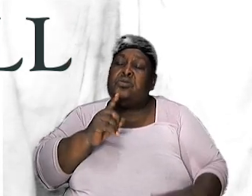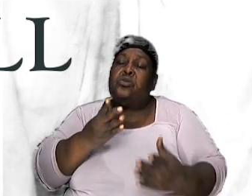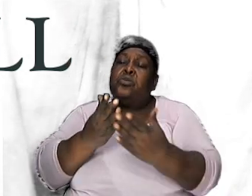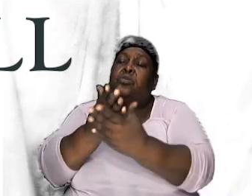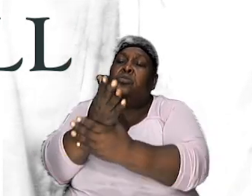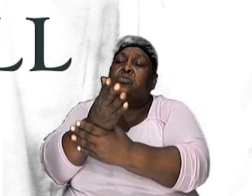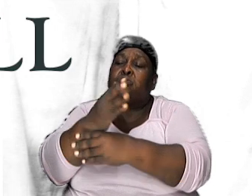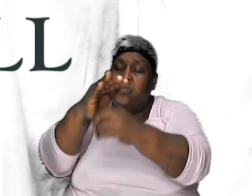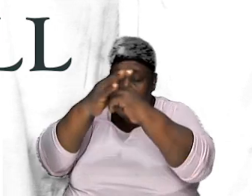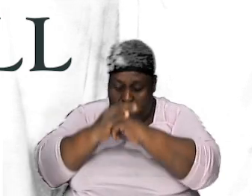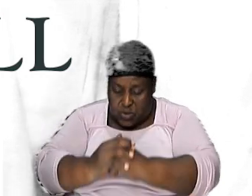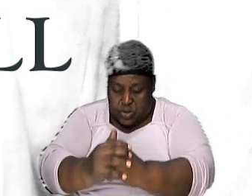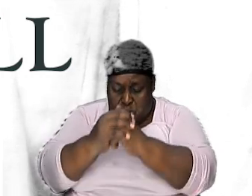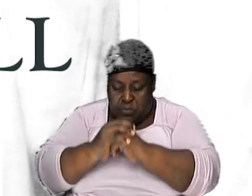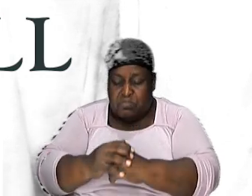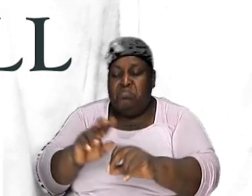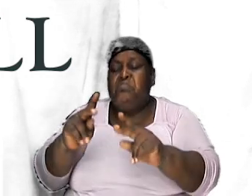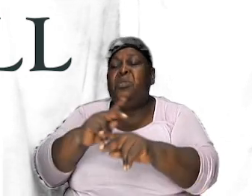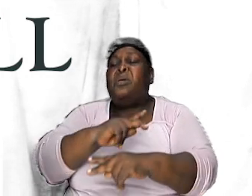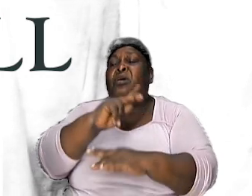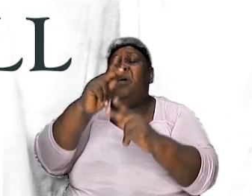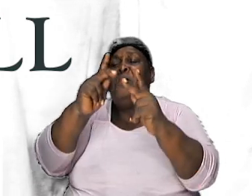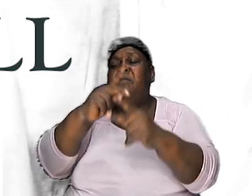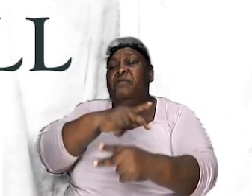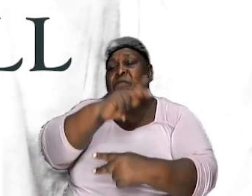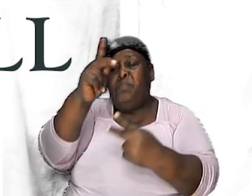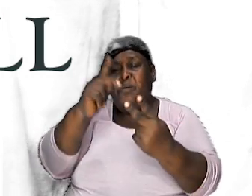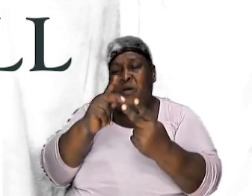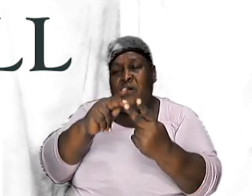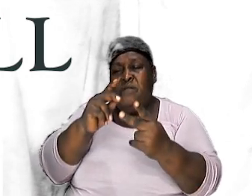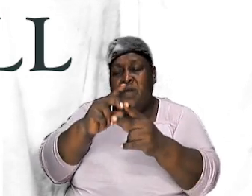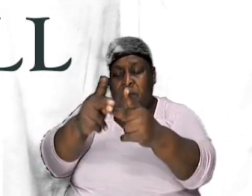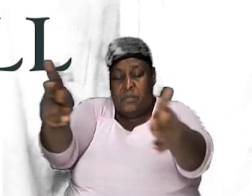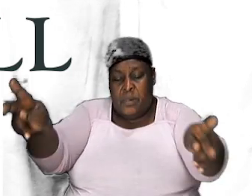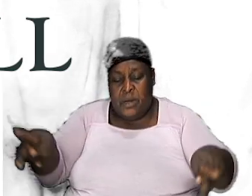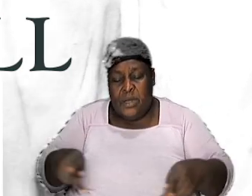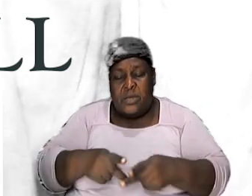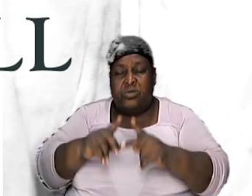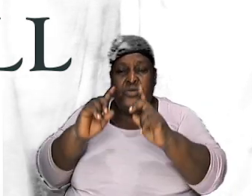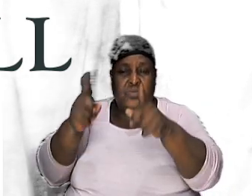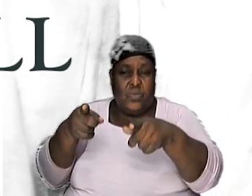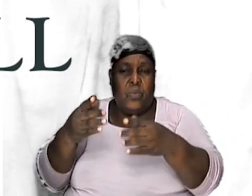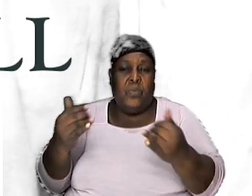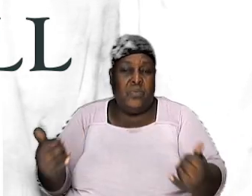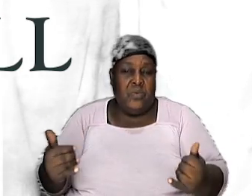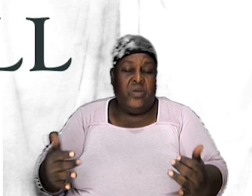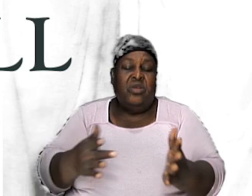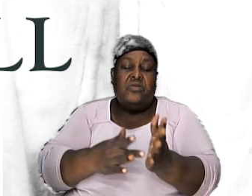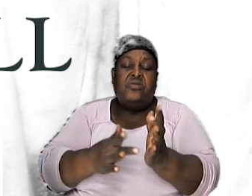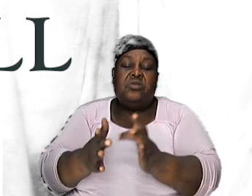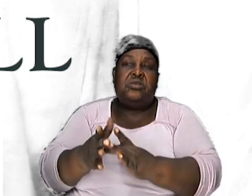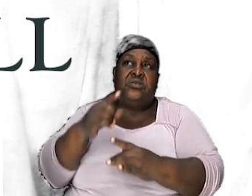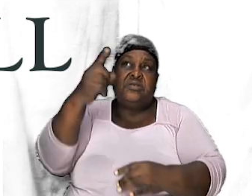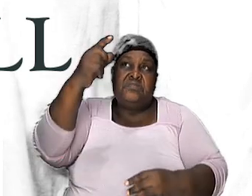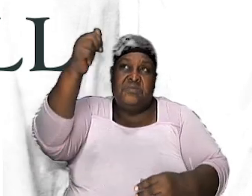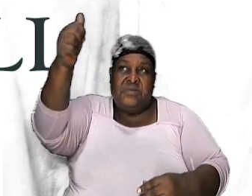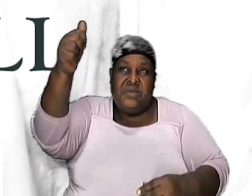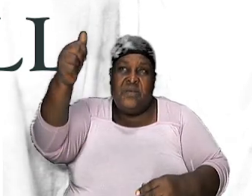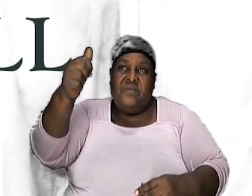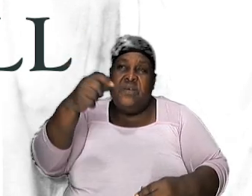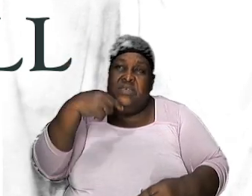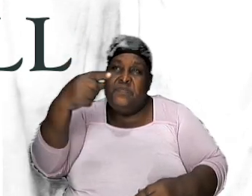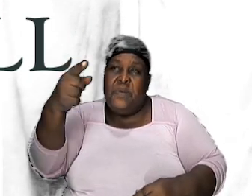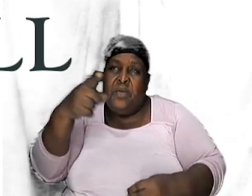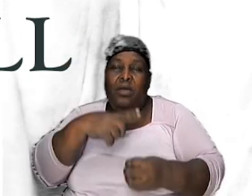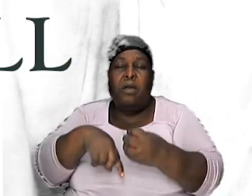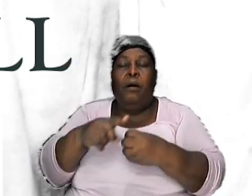And this is a perfect place to go now to see where Jesus himself, amen, is addressing the whole issue of